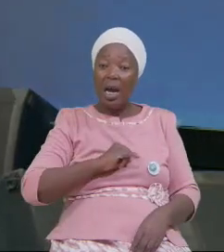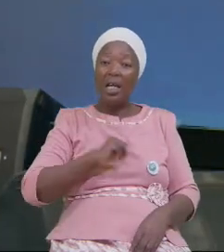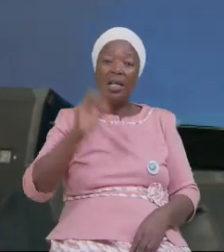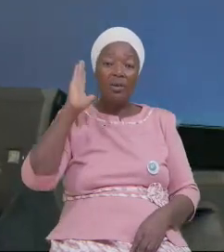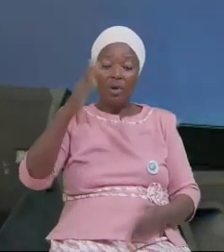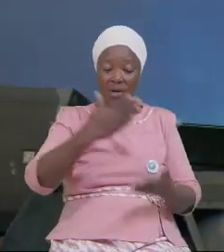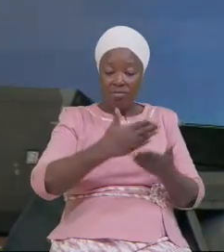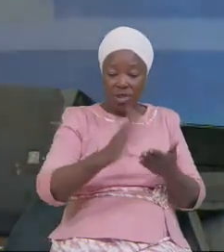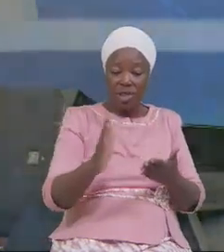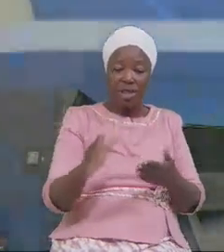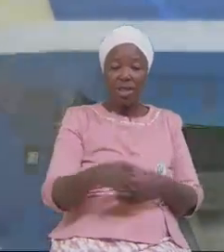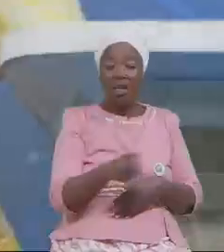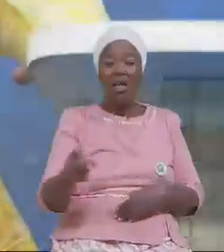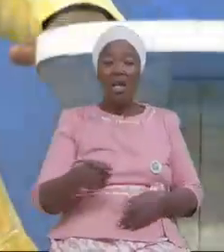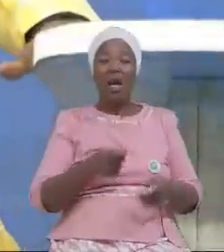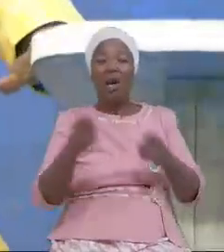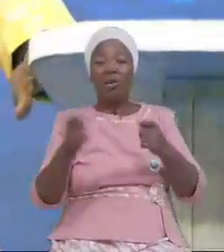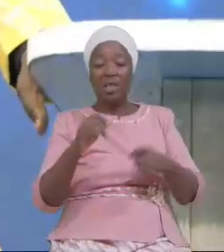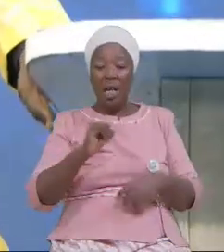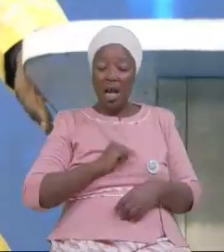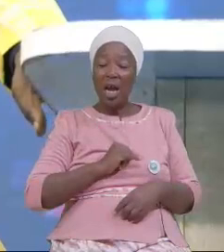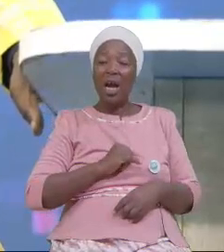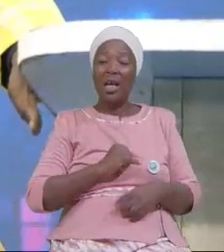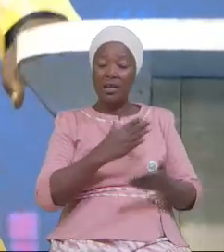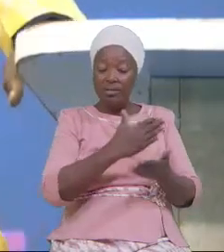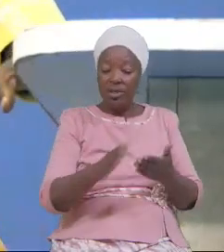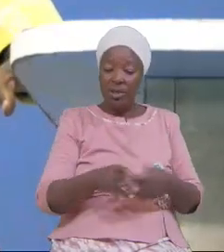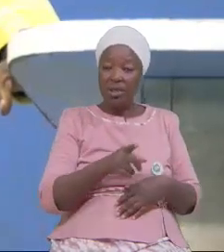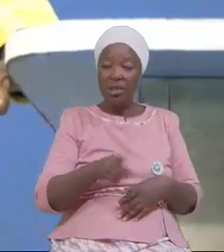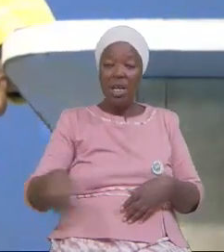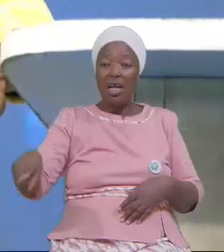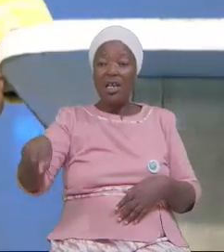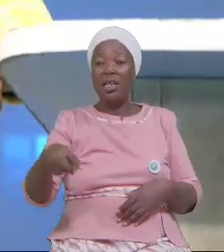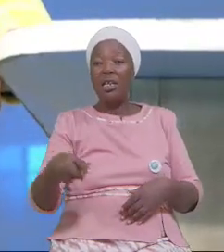their control, I reject their lordship, and I make